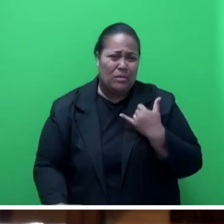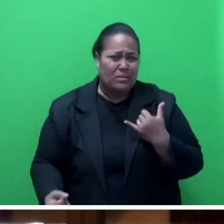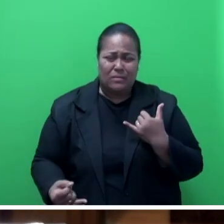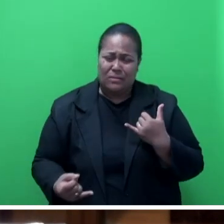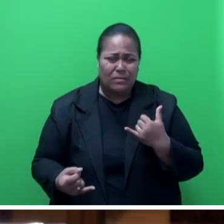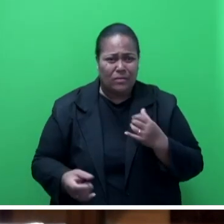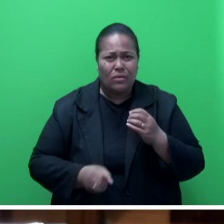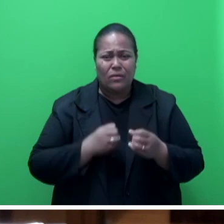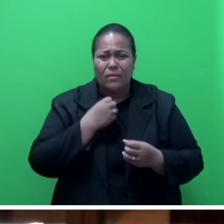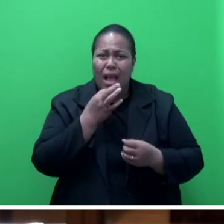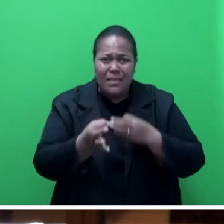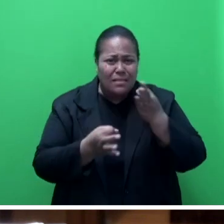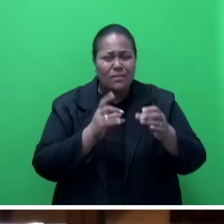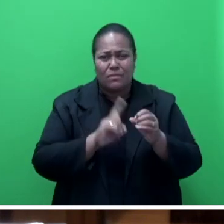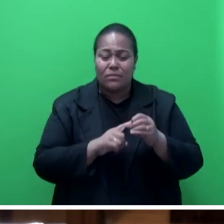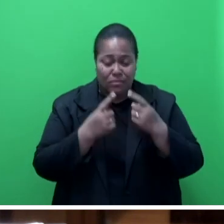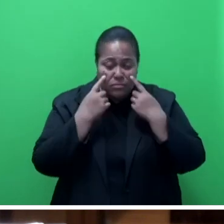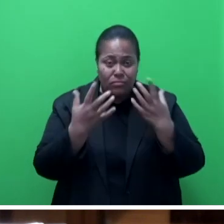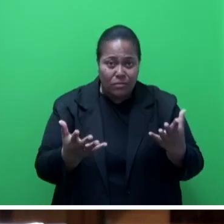shows.